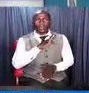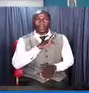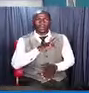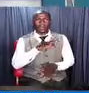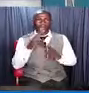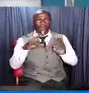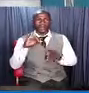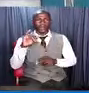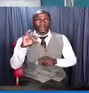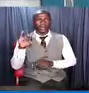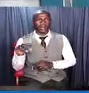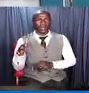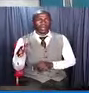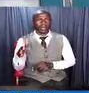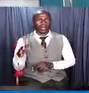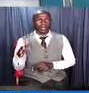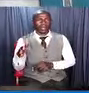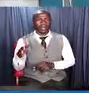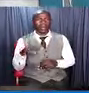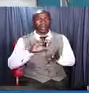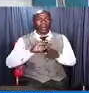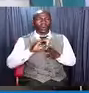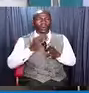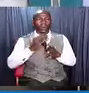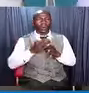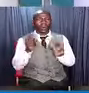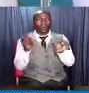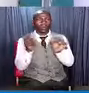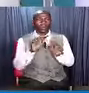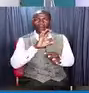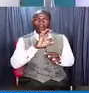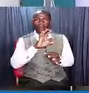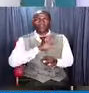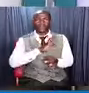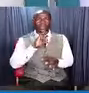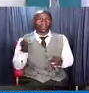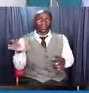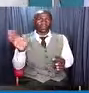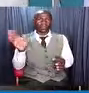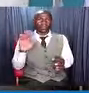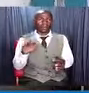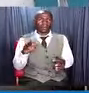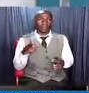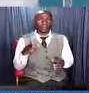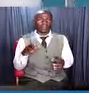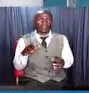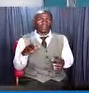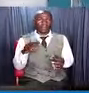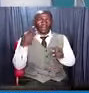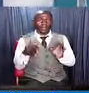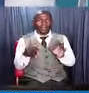amani liko hapa? Is the fruit of peace still in them? Au tunda la uchungu limerudi? Or the fruit of bitterness has come back?